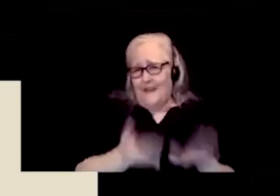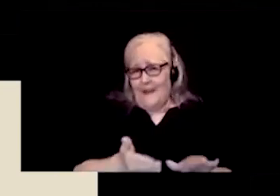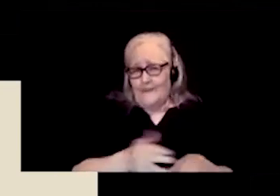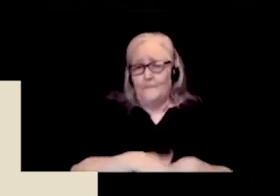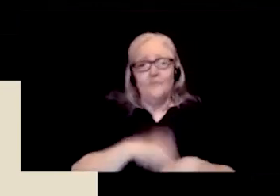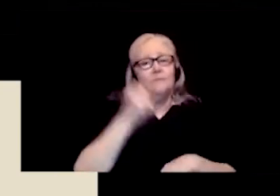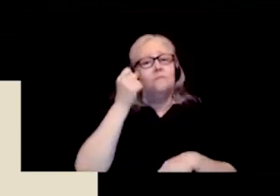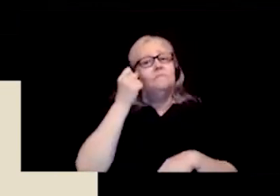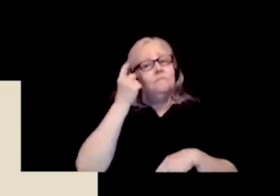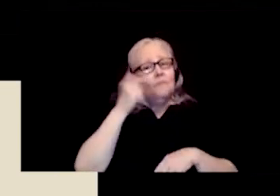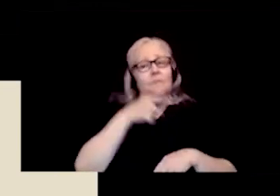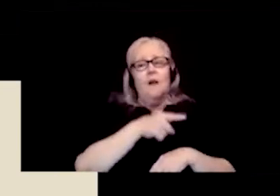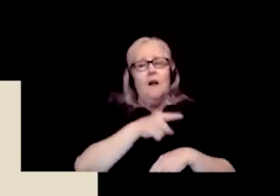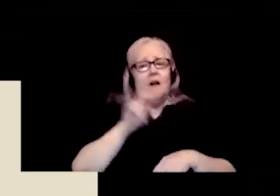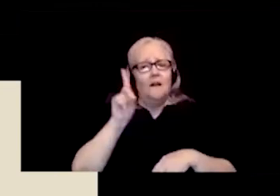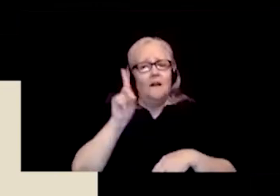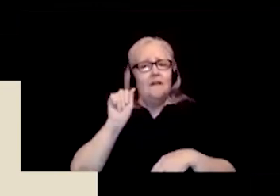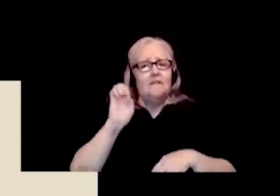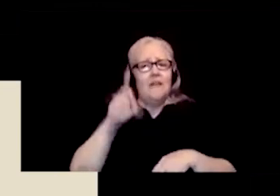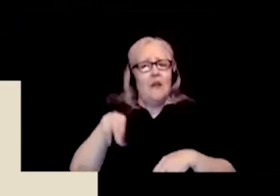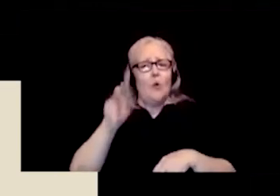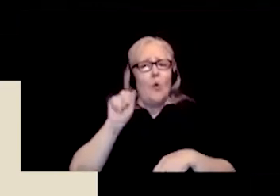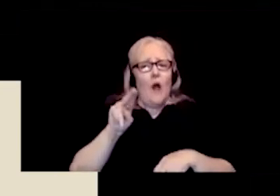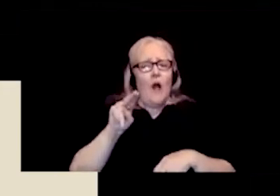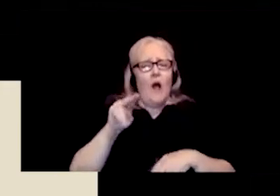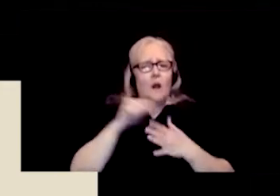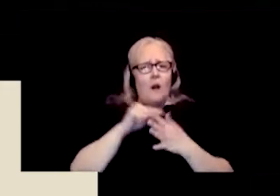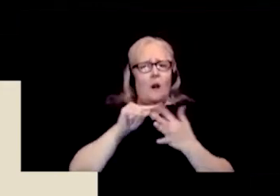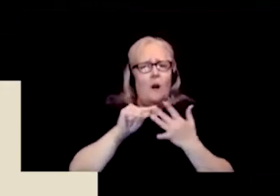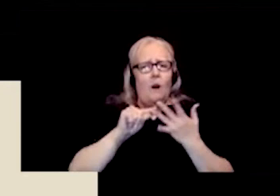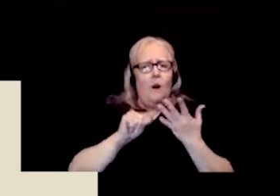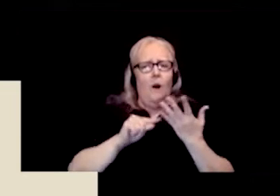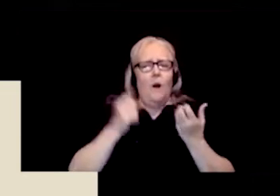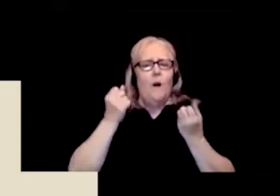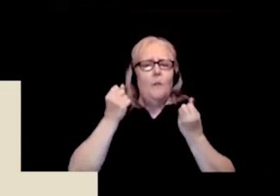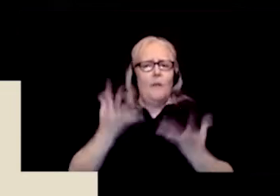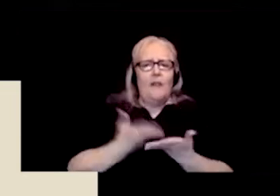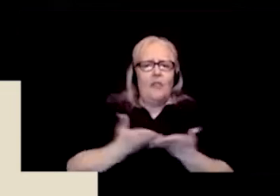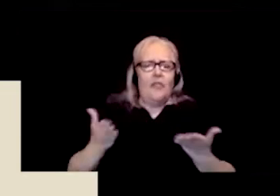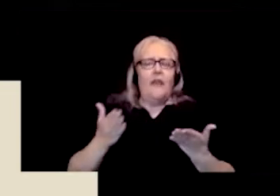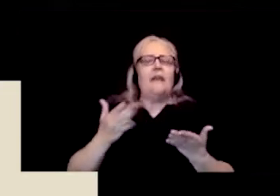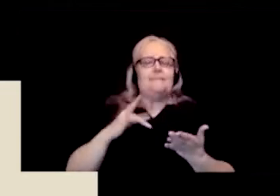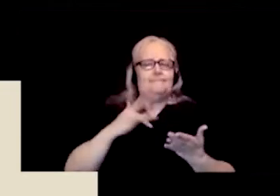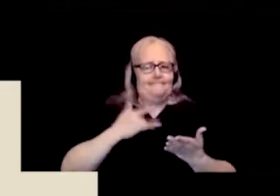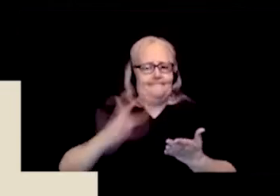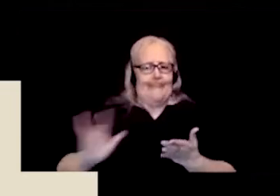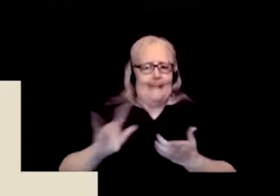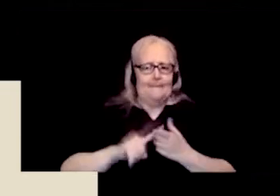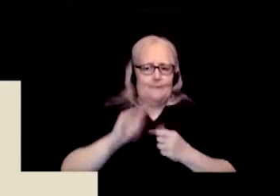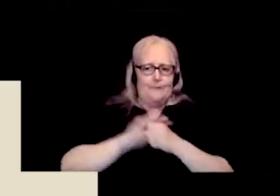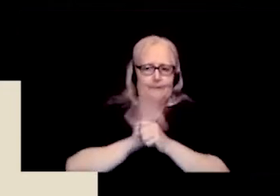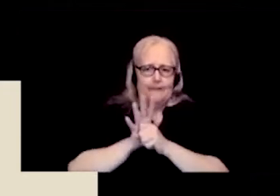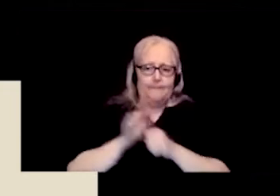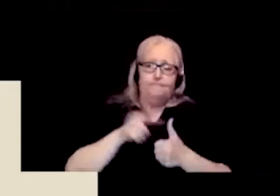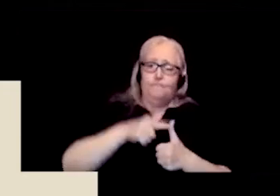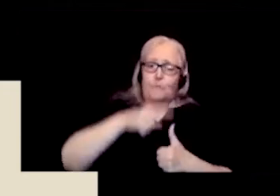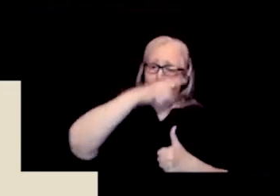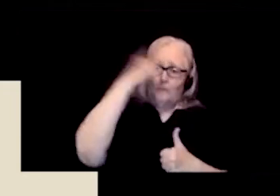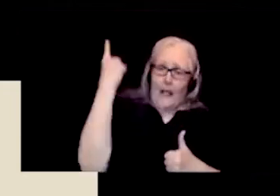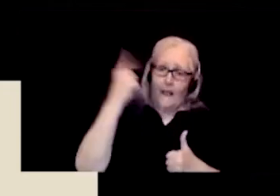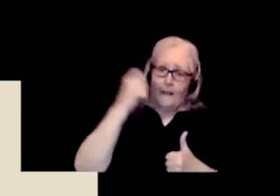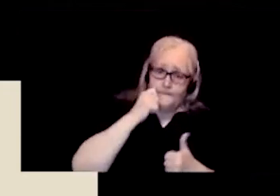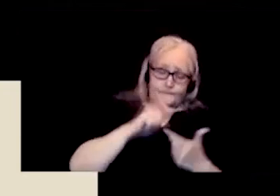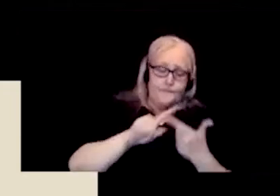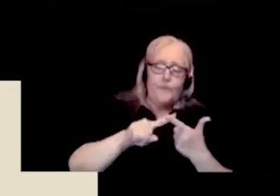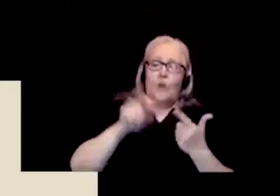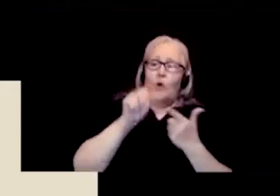factors that put him at high risk of dying from COVID-19. He was Black with developmental disabilities and underlying